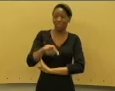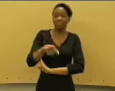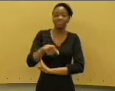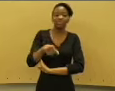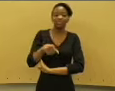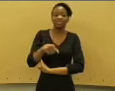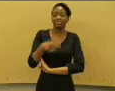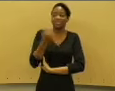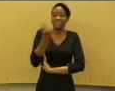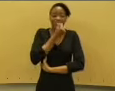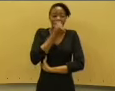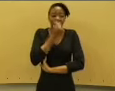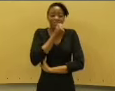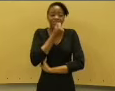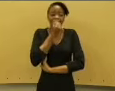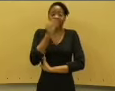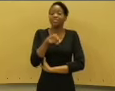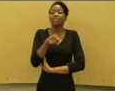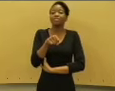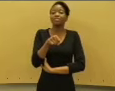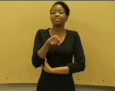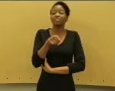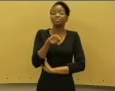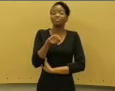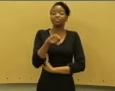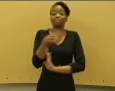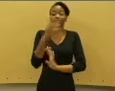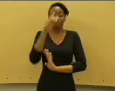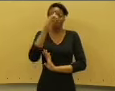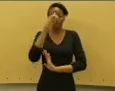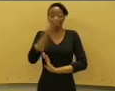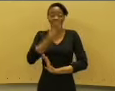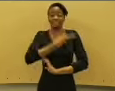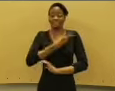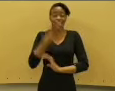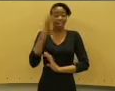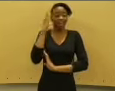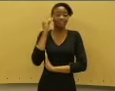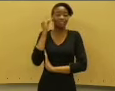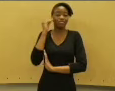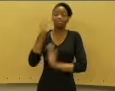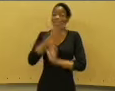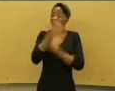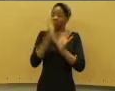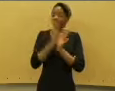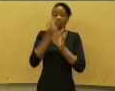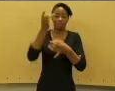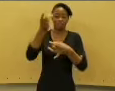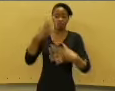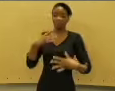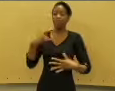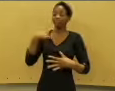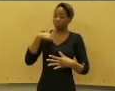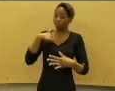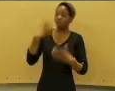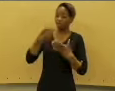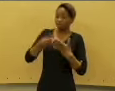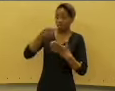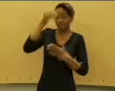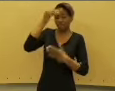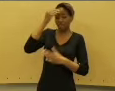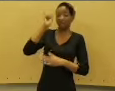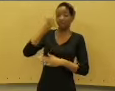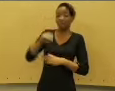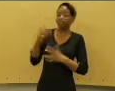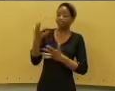again, sorry, she's my guinea pig, because what she experiences, she tells me about it, and then I learn from it. And the